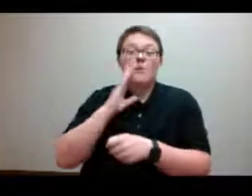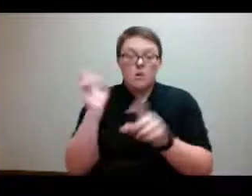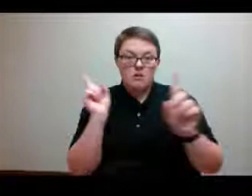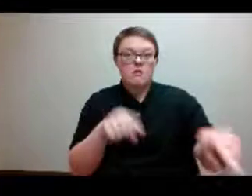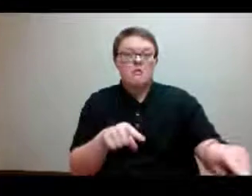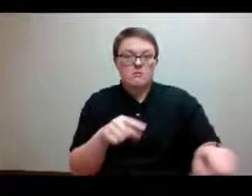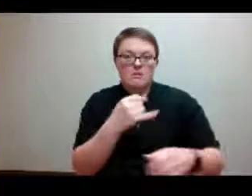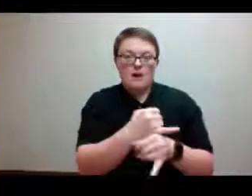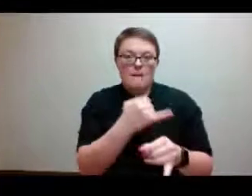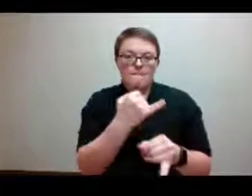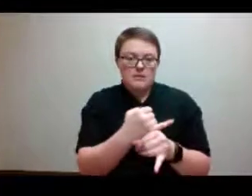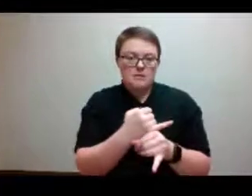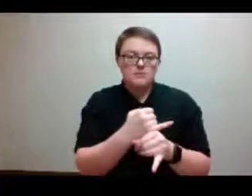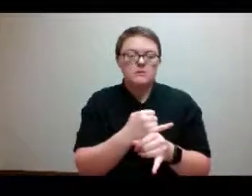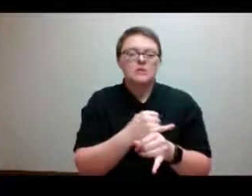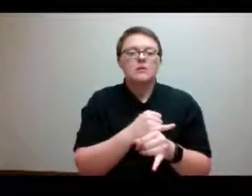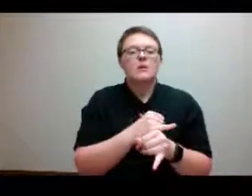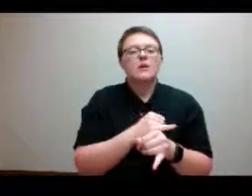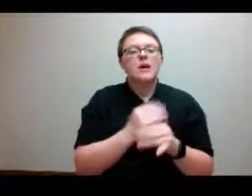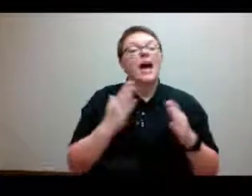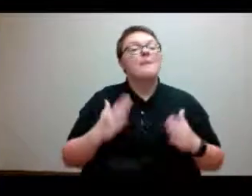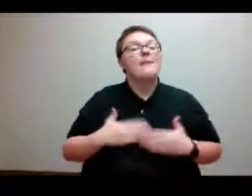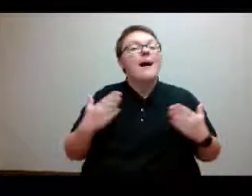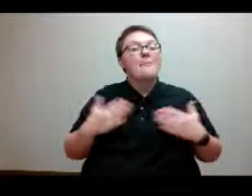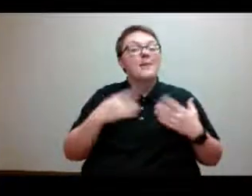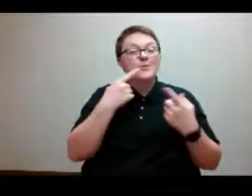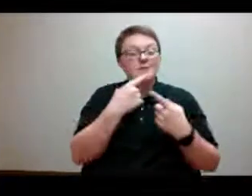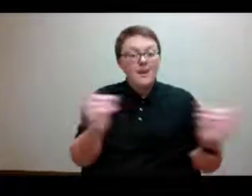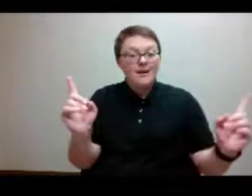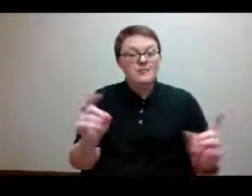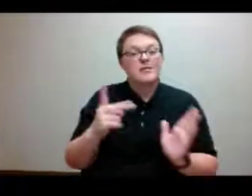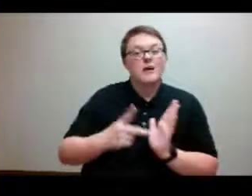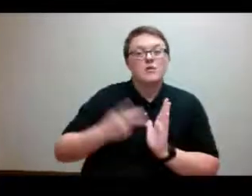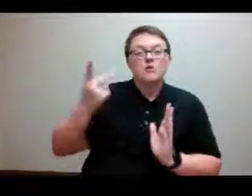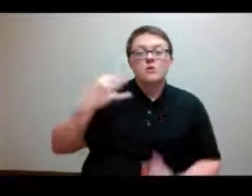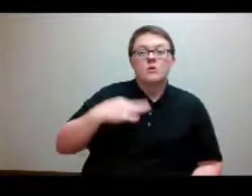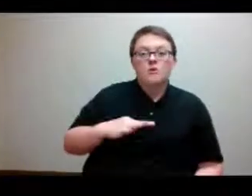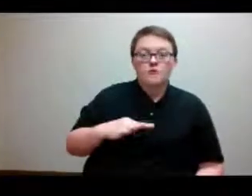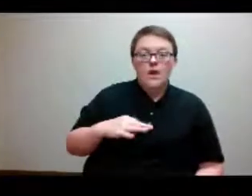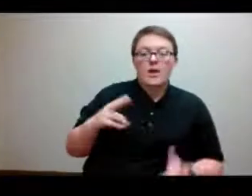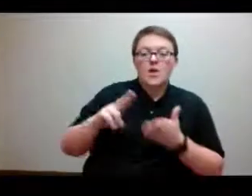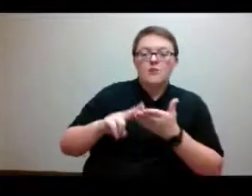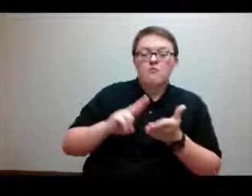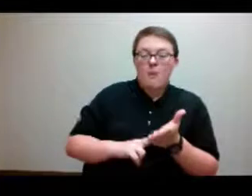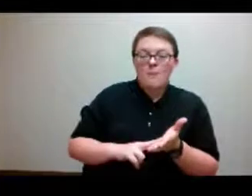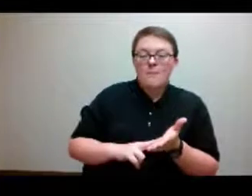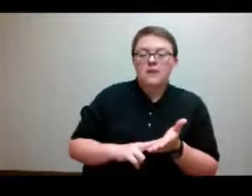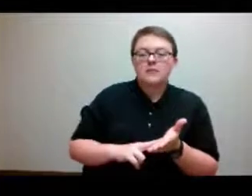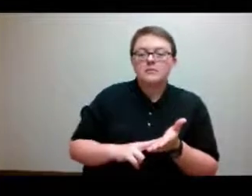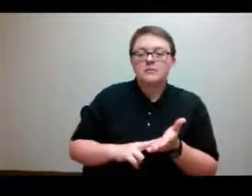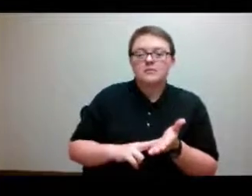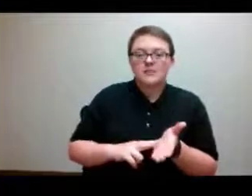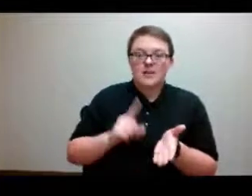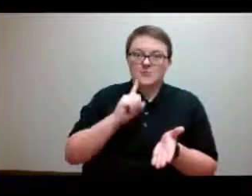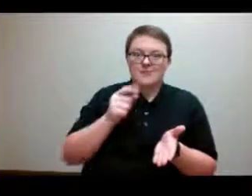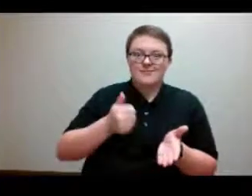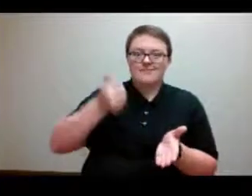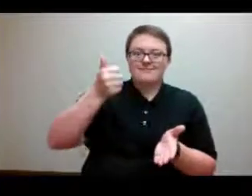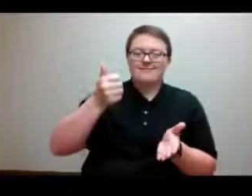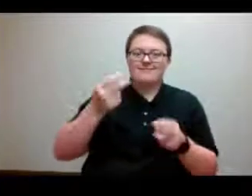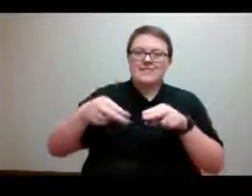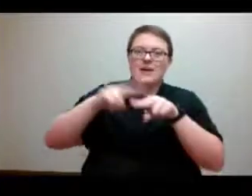campus. I'm happy to announce that dual credit enrollment it's actually up. We're up